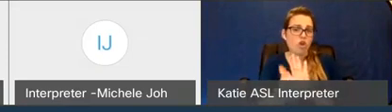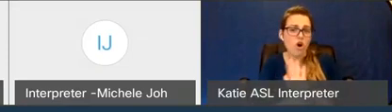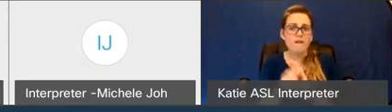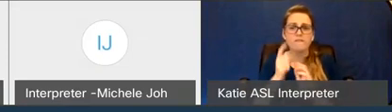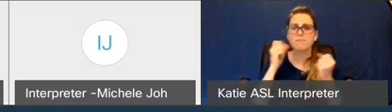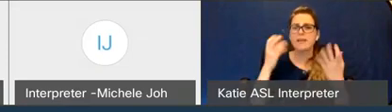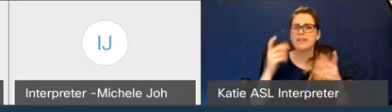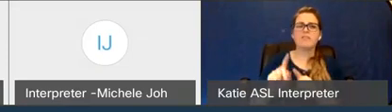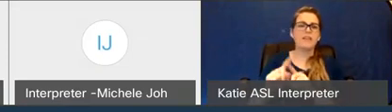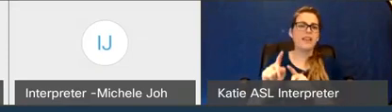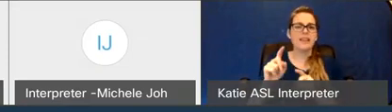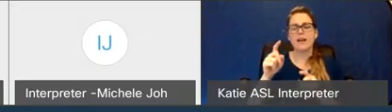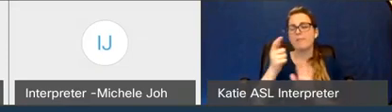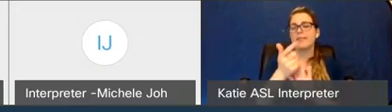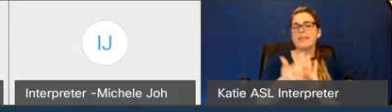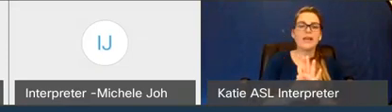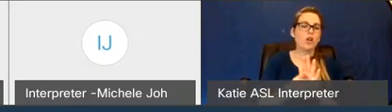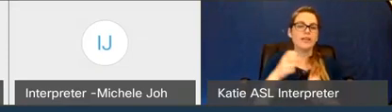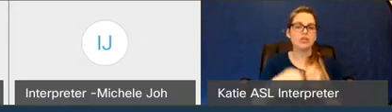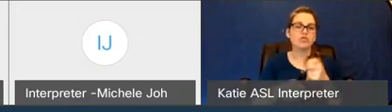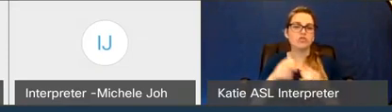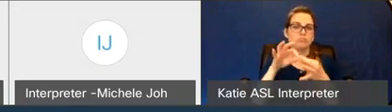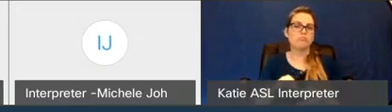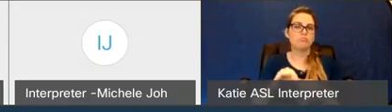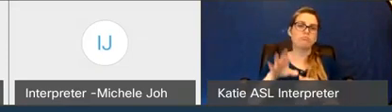arising in the drug court field.